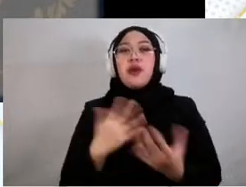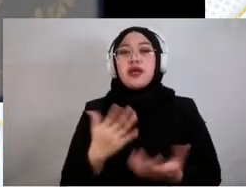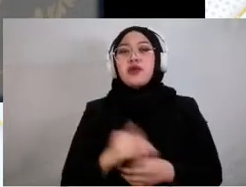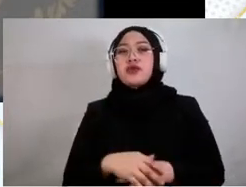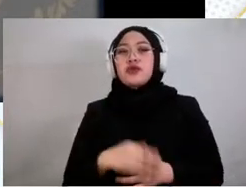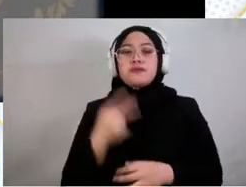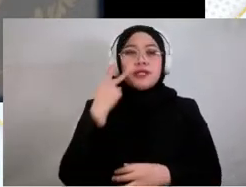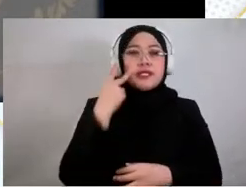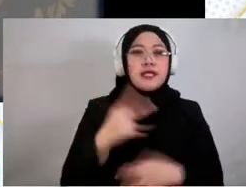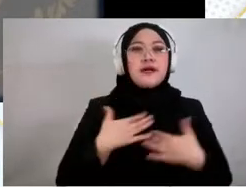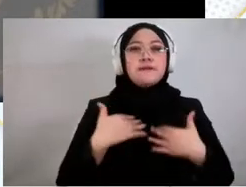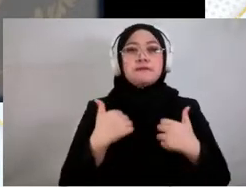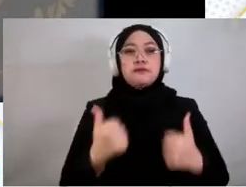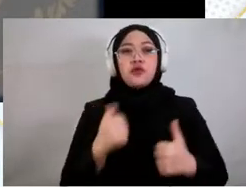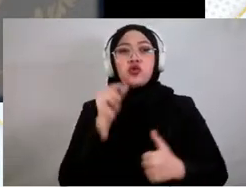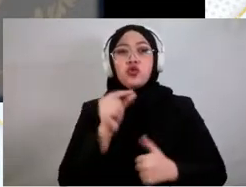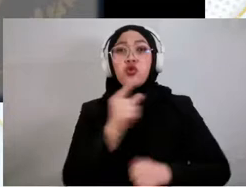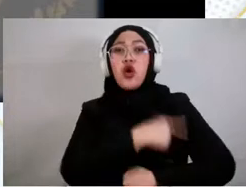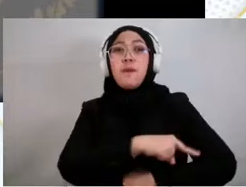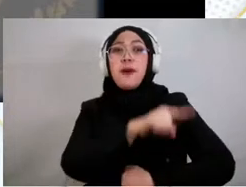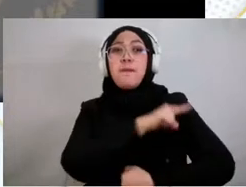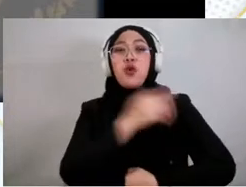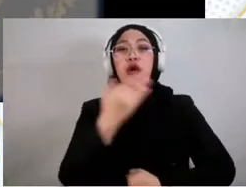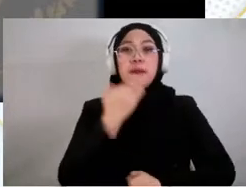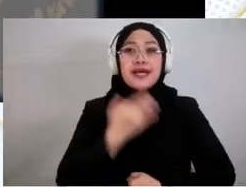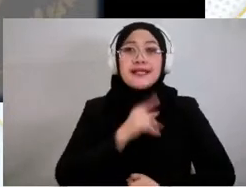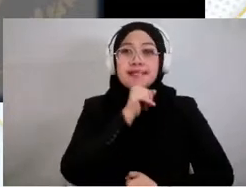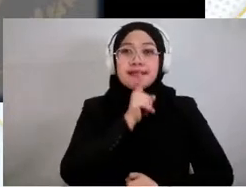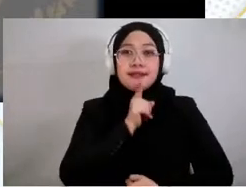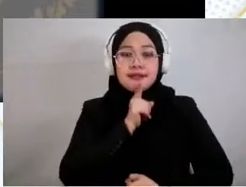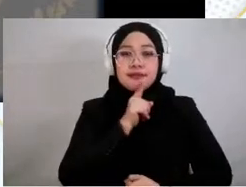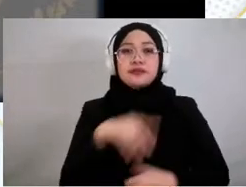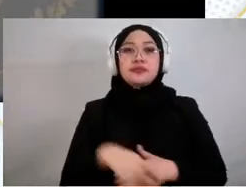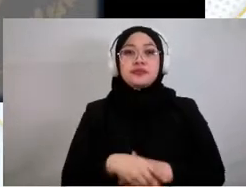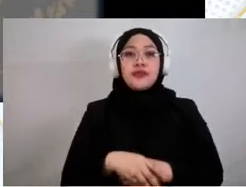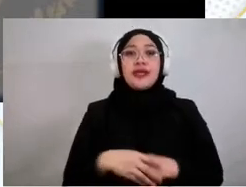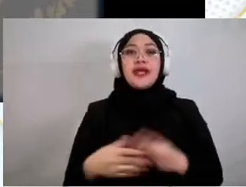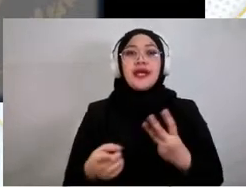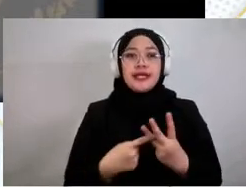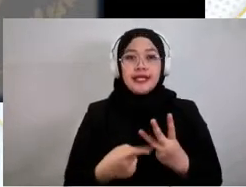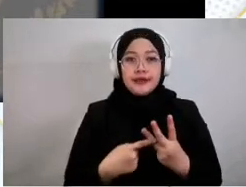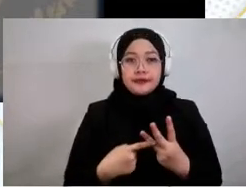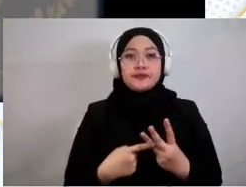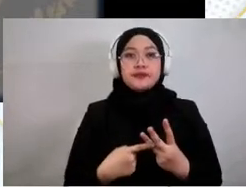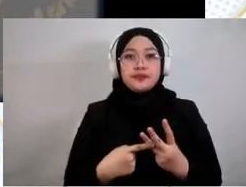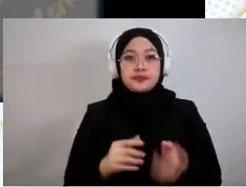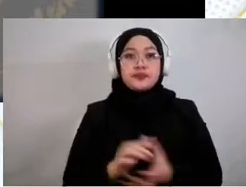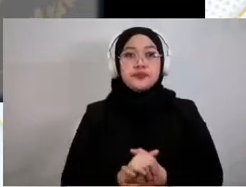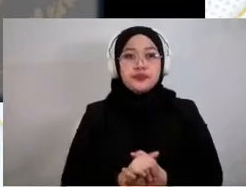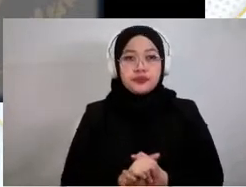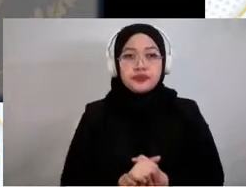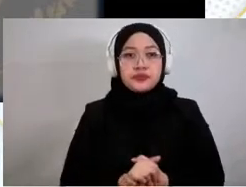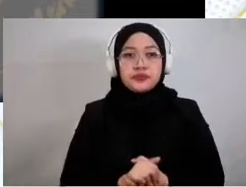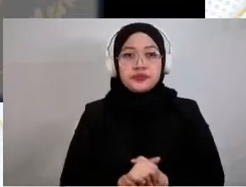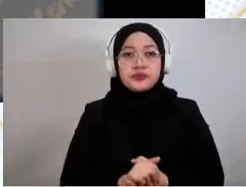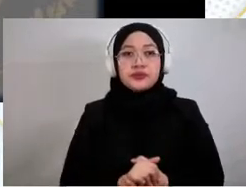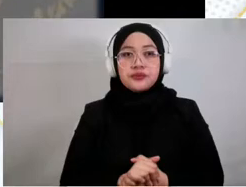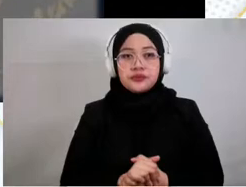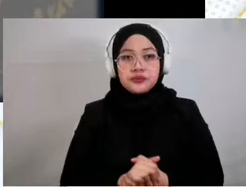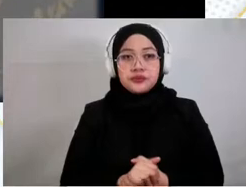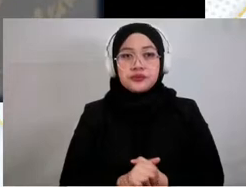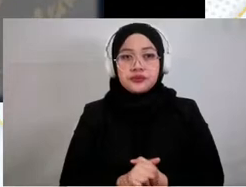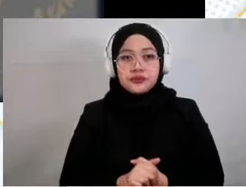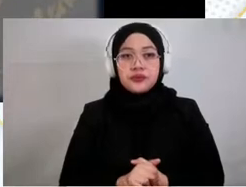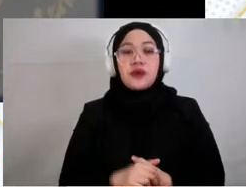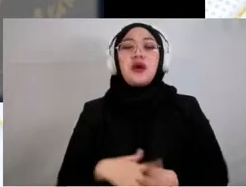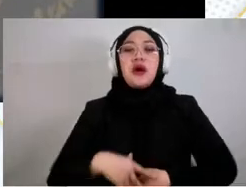to improve their fluency in English. And the third challenge grows along with the increasing of the demand of